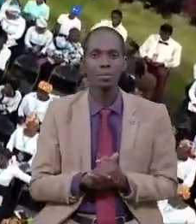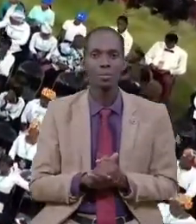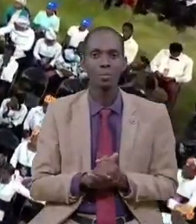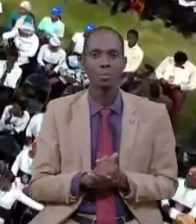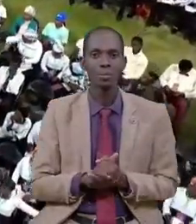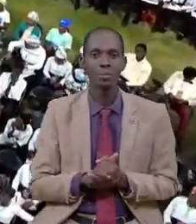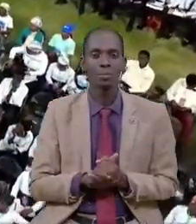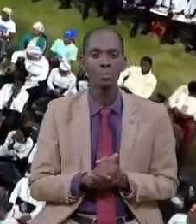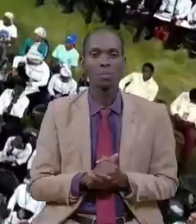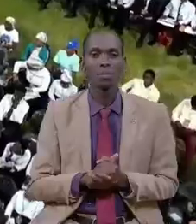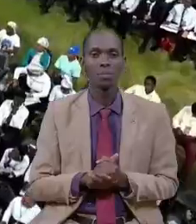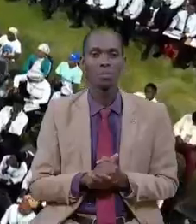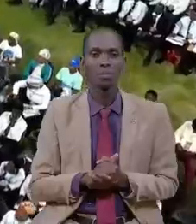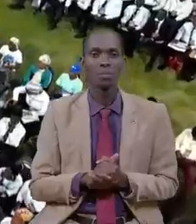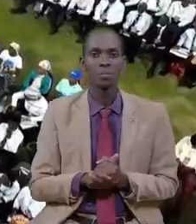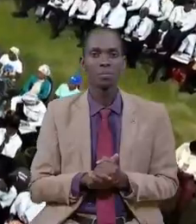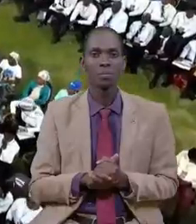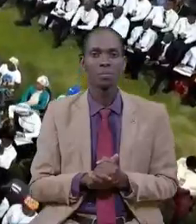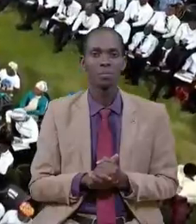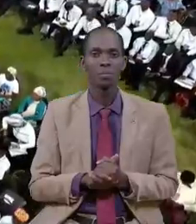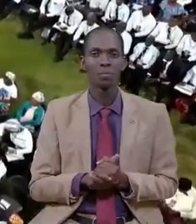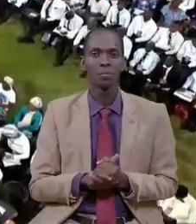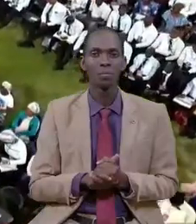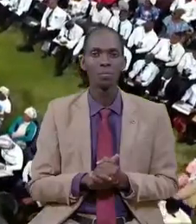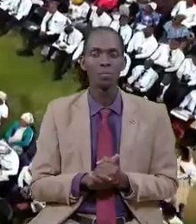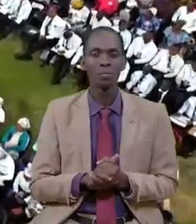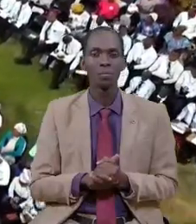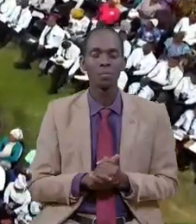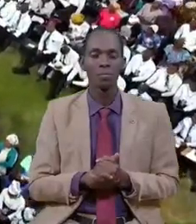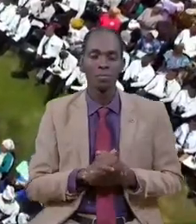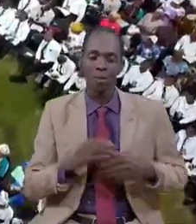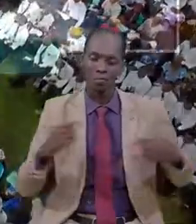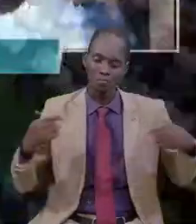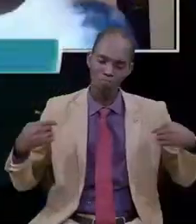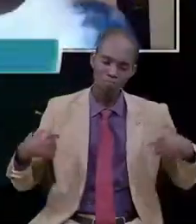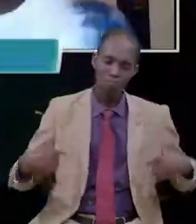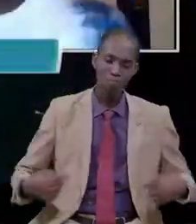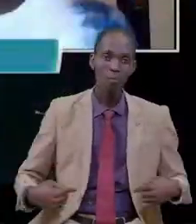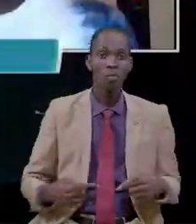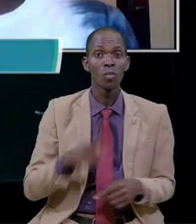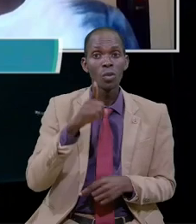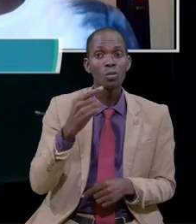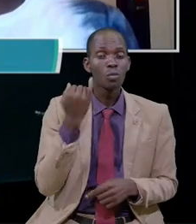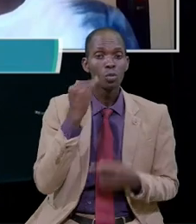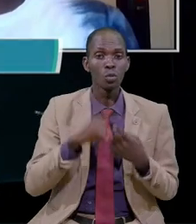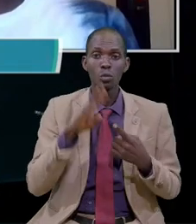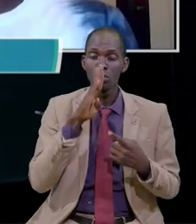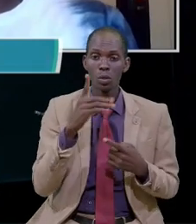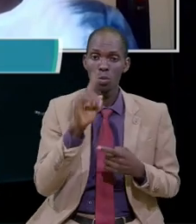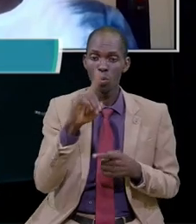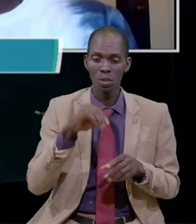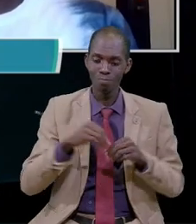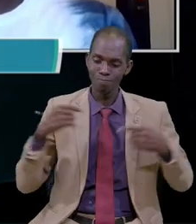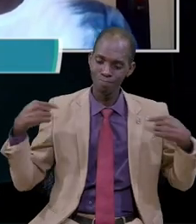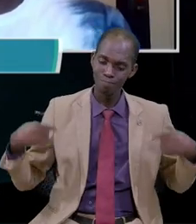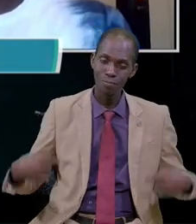rien parce qu'il a tout pris sur la croix du calvaire. Toi tu ne recevras plus rien. Afflicted. You should have been afflicted. Tu devais être affligé.